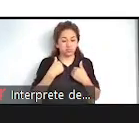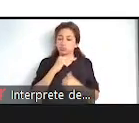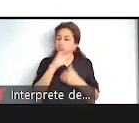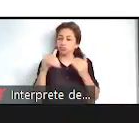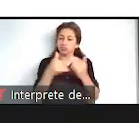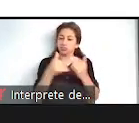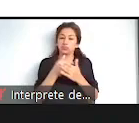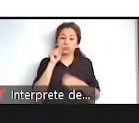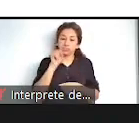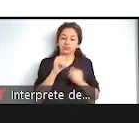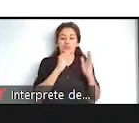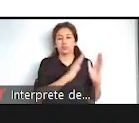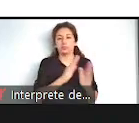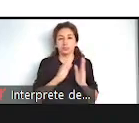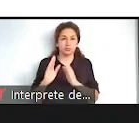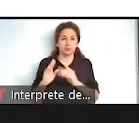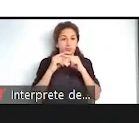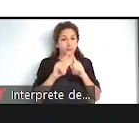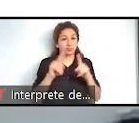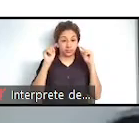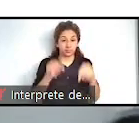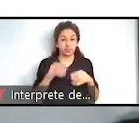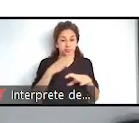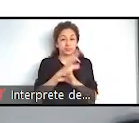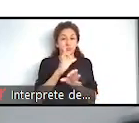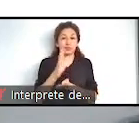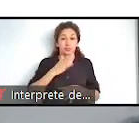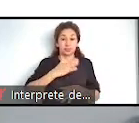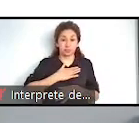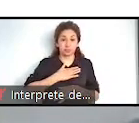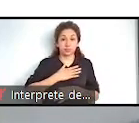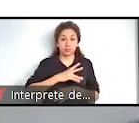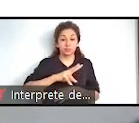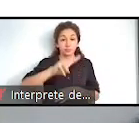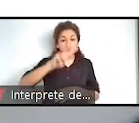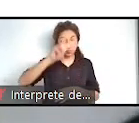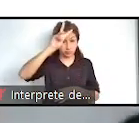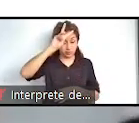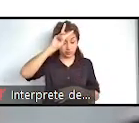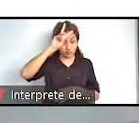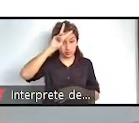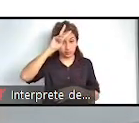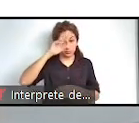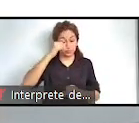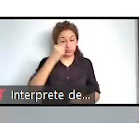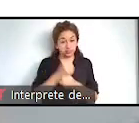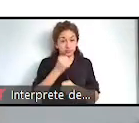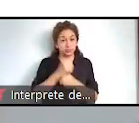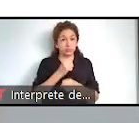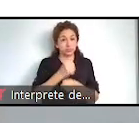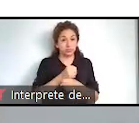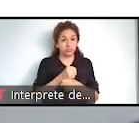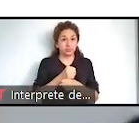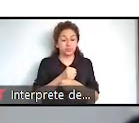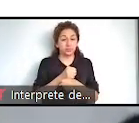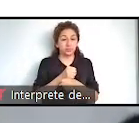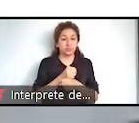workers are going through that process but in this way my in my country the